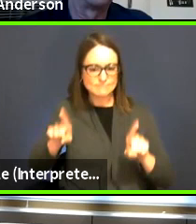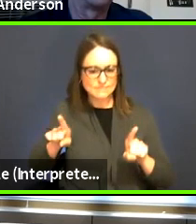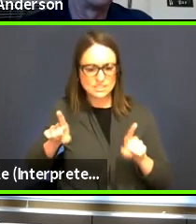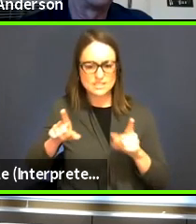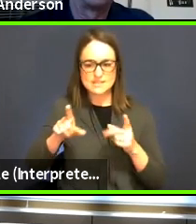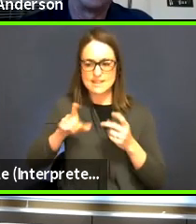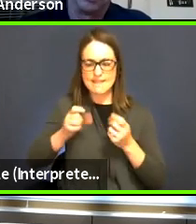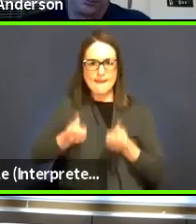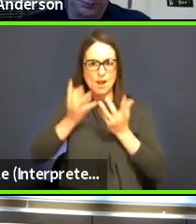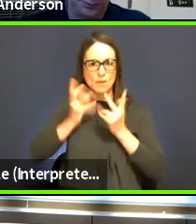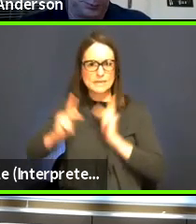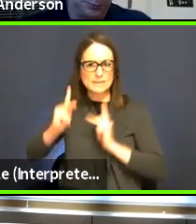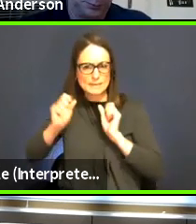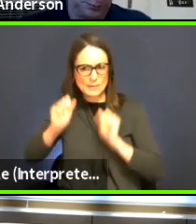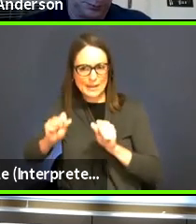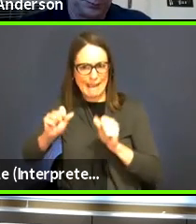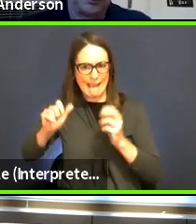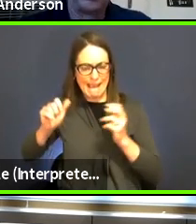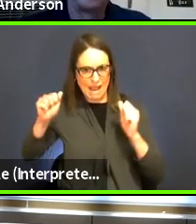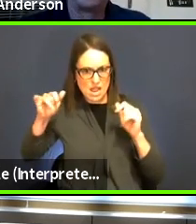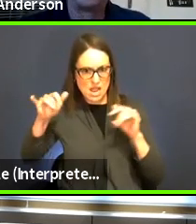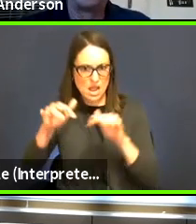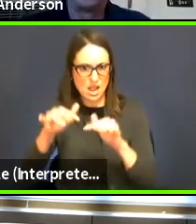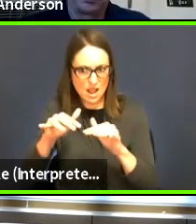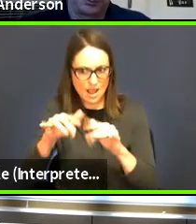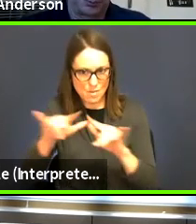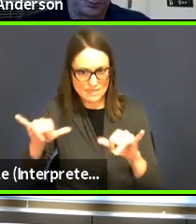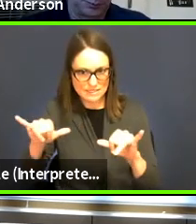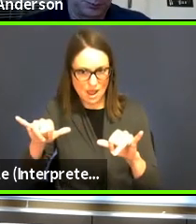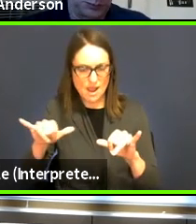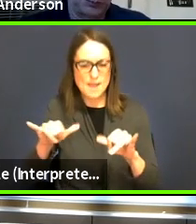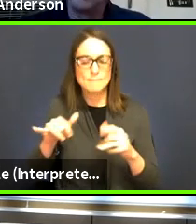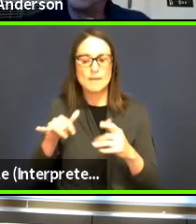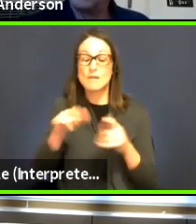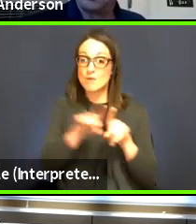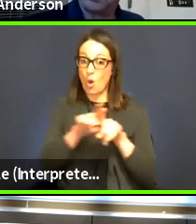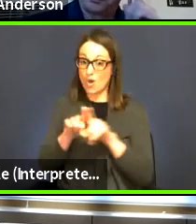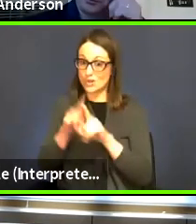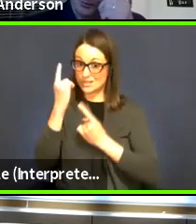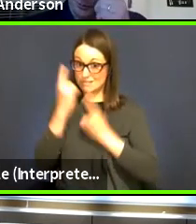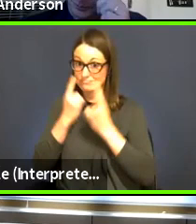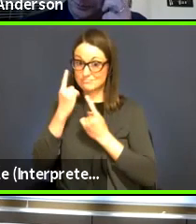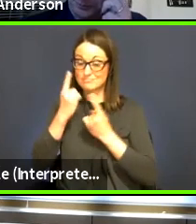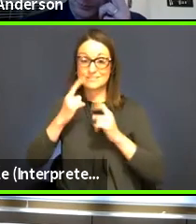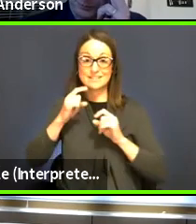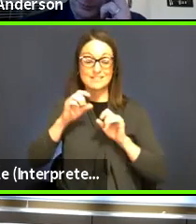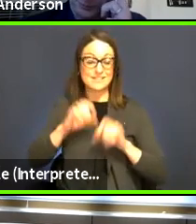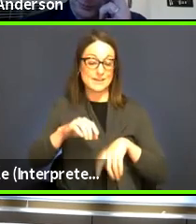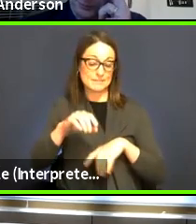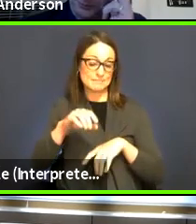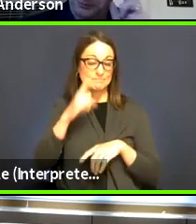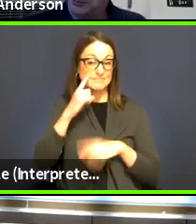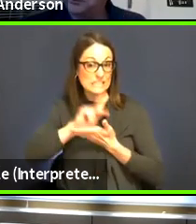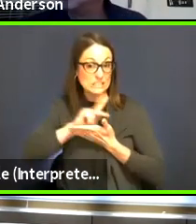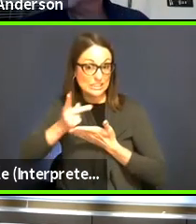in a space at one time. We have to also think about our capacity for kitchens, both in the residence halls and in our cultural and resource centers,